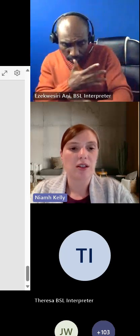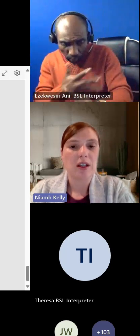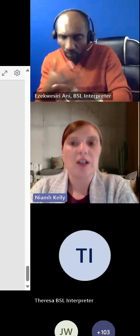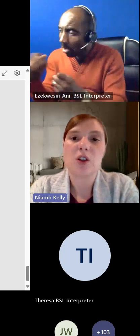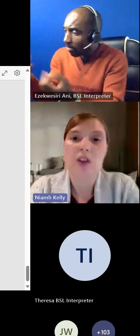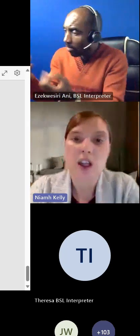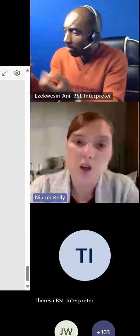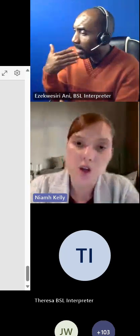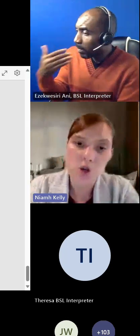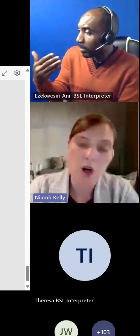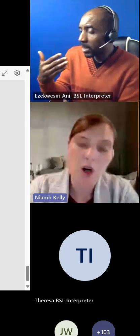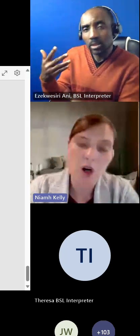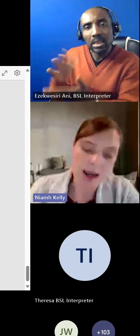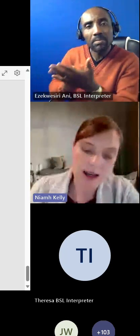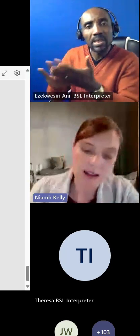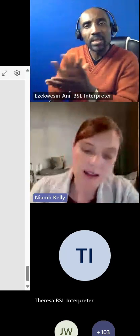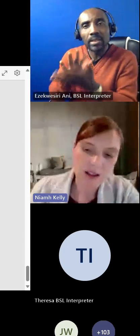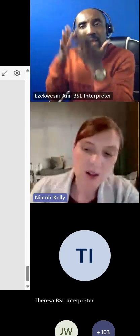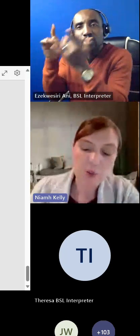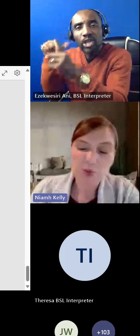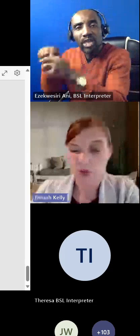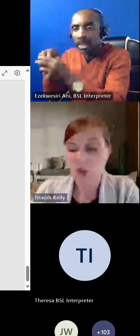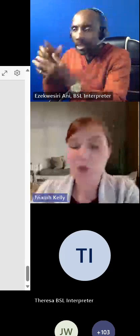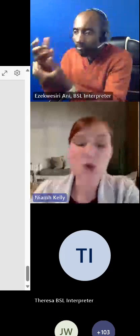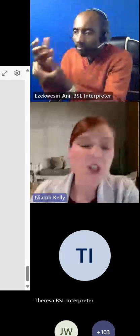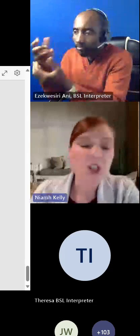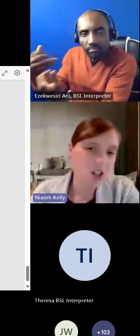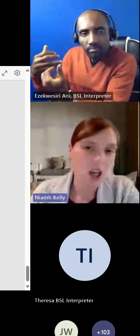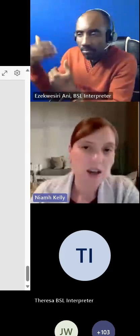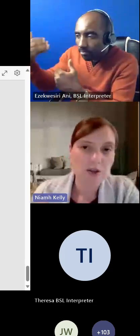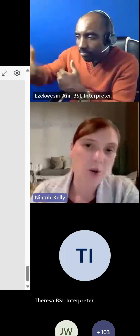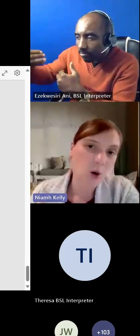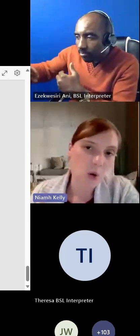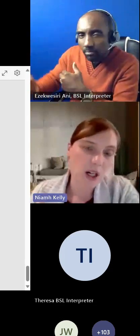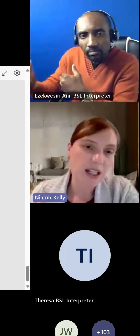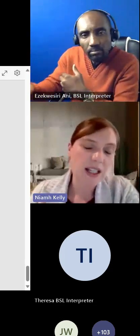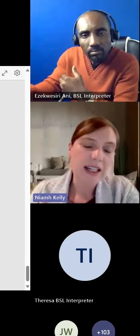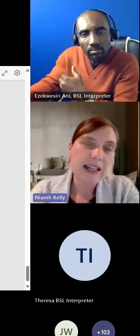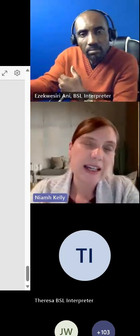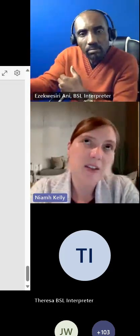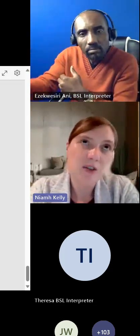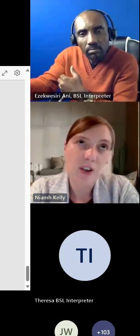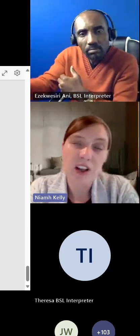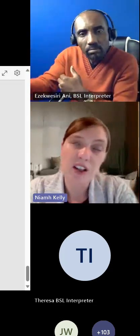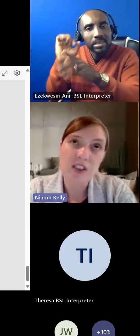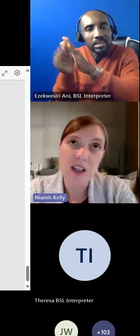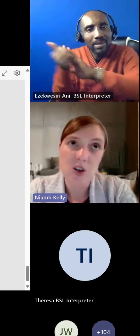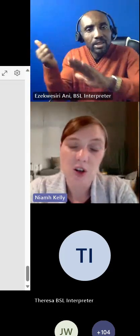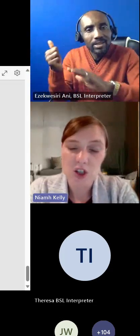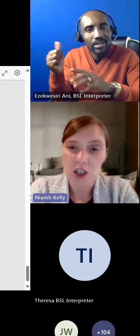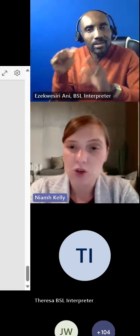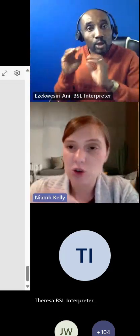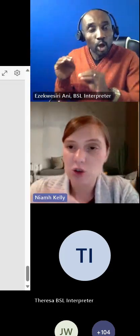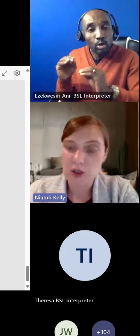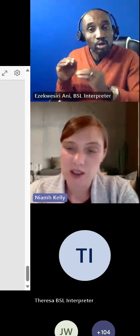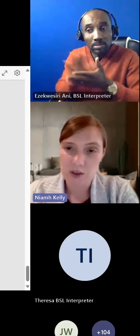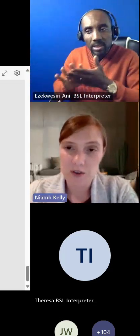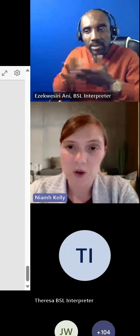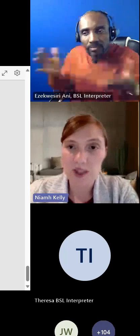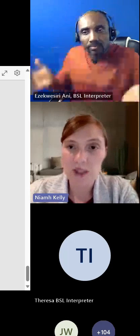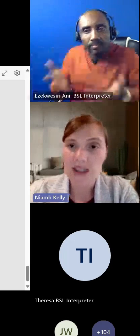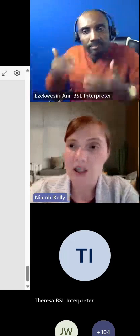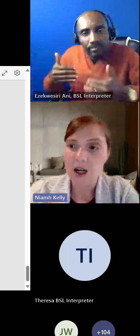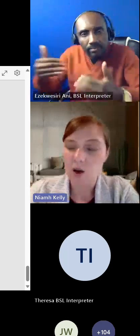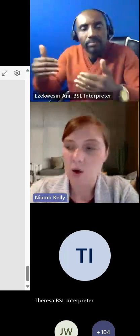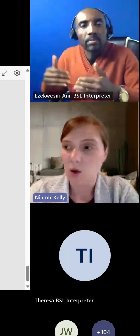specialist coaches so that you can try and just push the agenda forward. For a lot of ERG groups, if